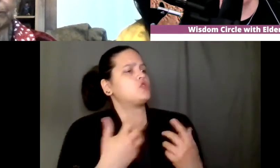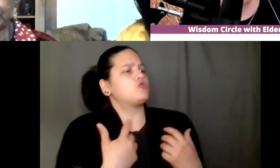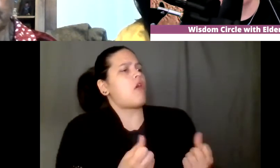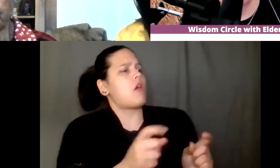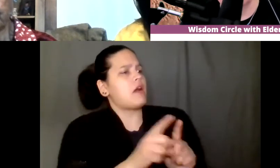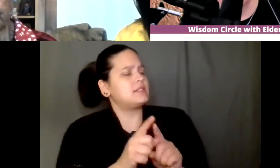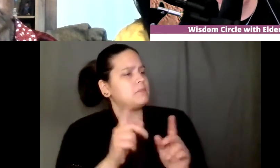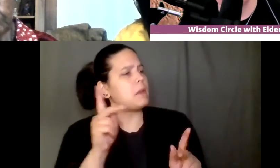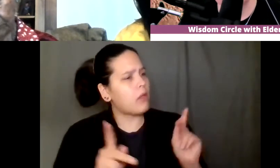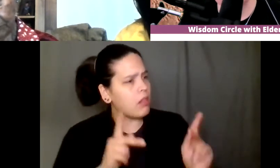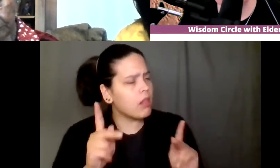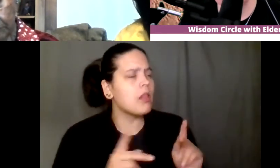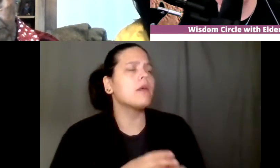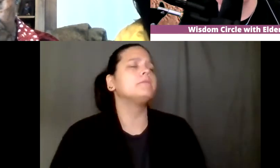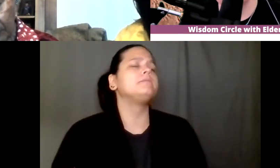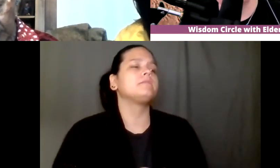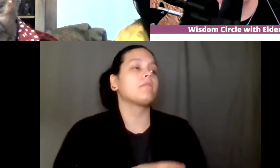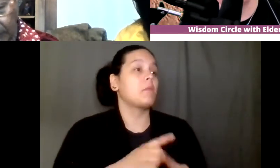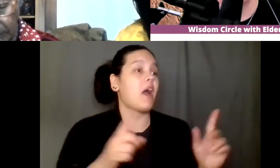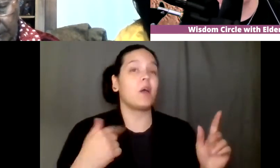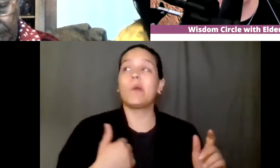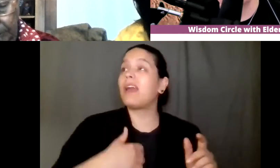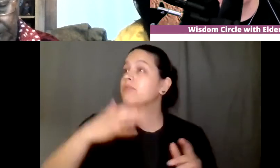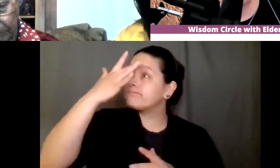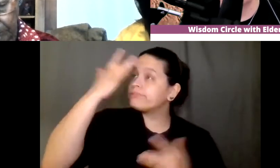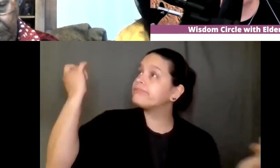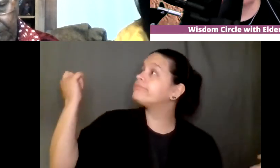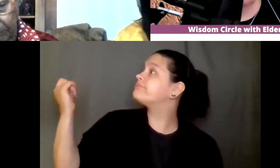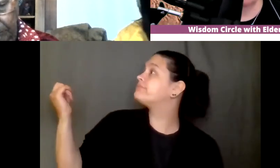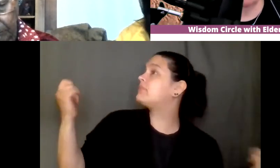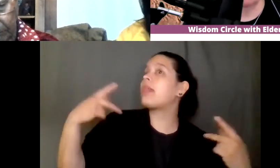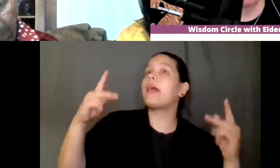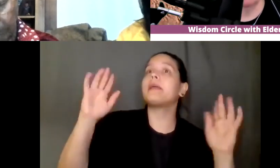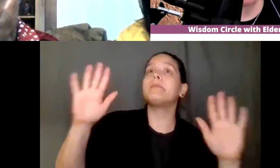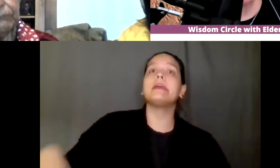person. And yet we just let it be.